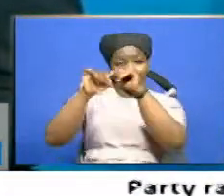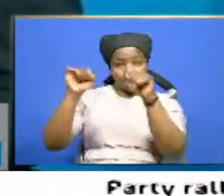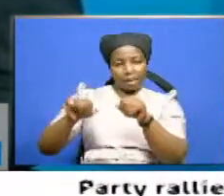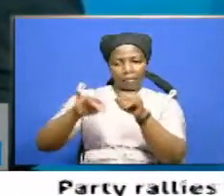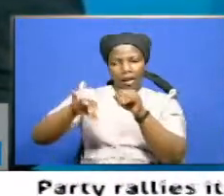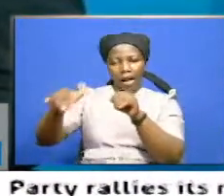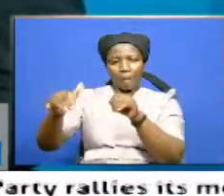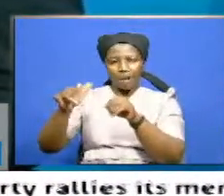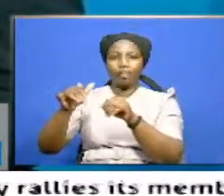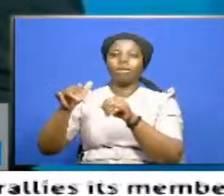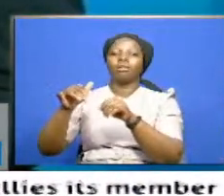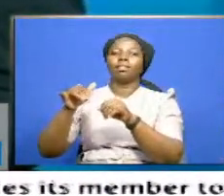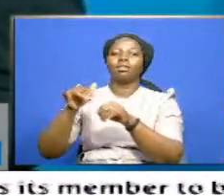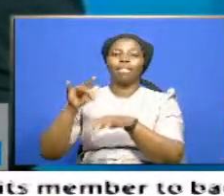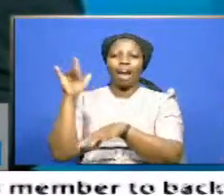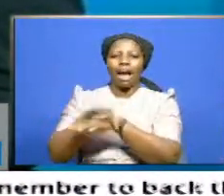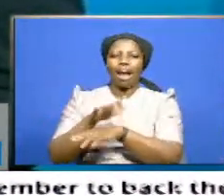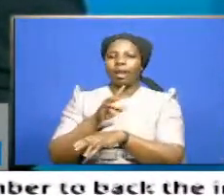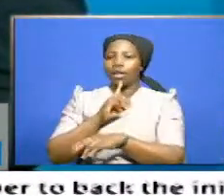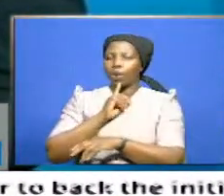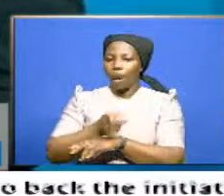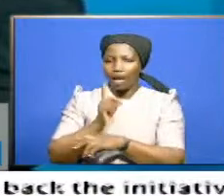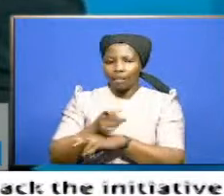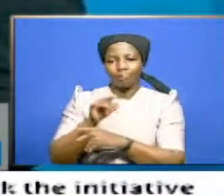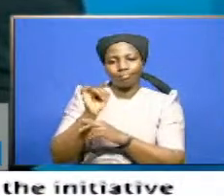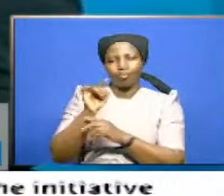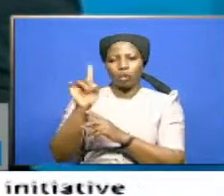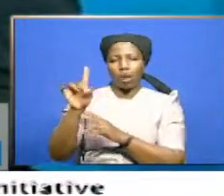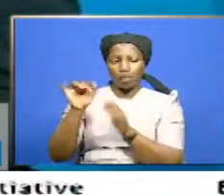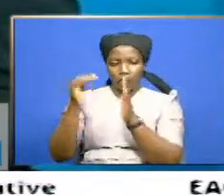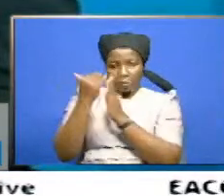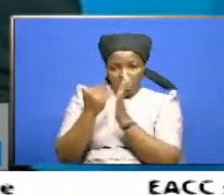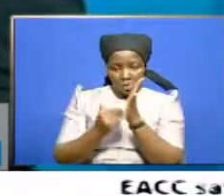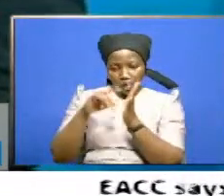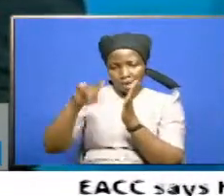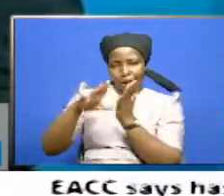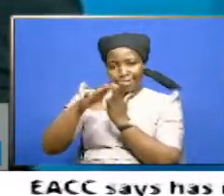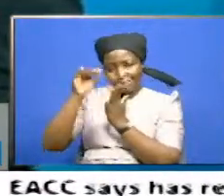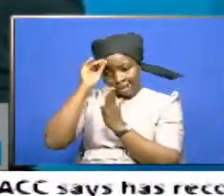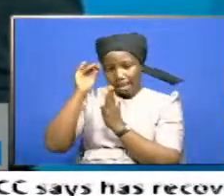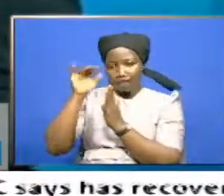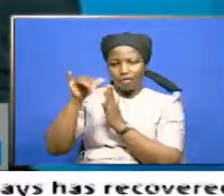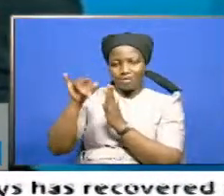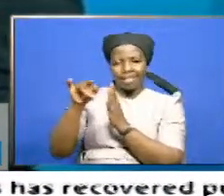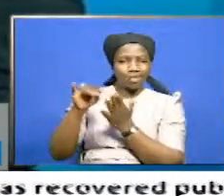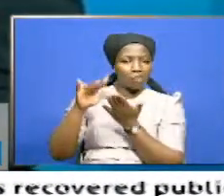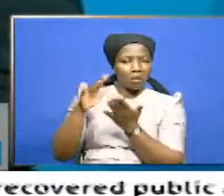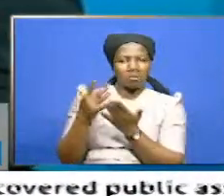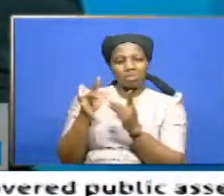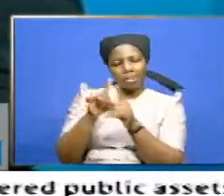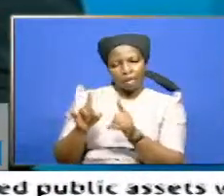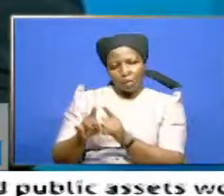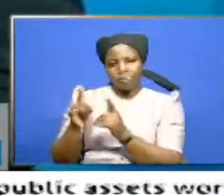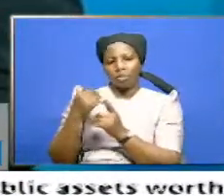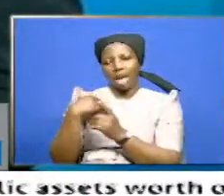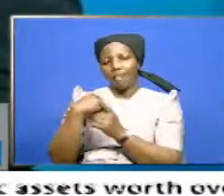those systems. We need to invest more in it. We need to learn more from it. There's been publications on it as well. It's received awards already.